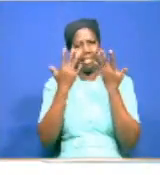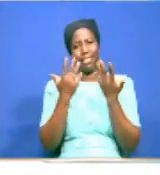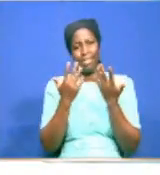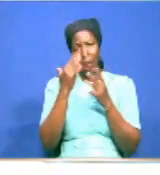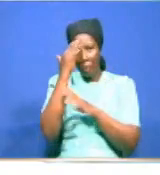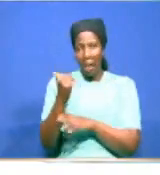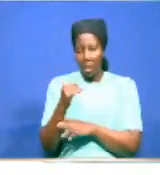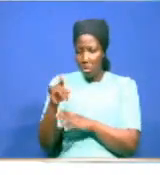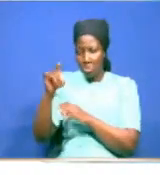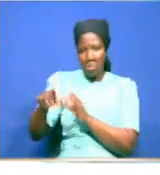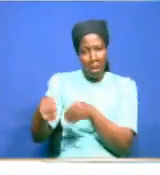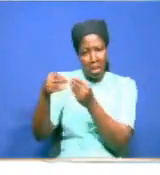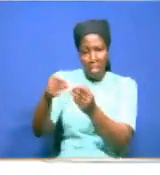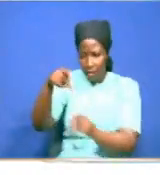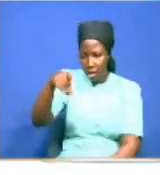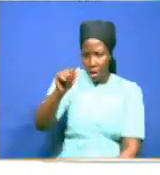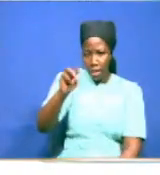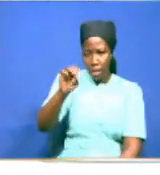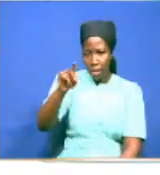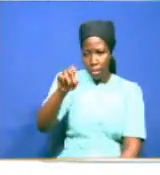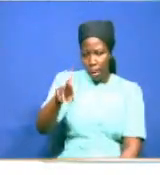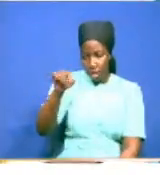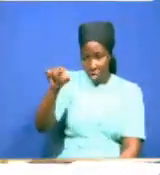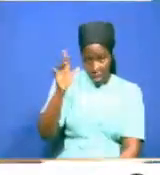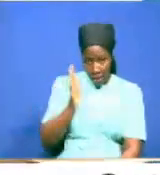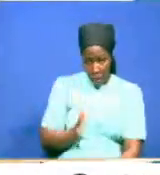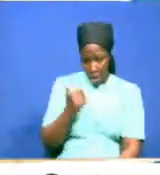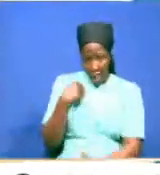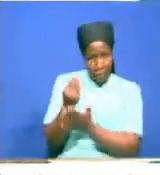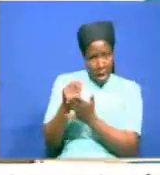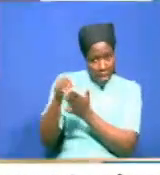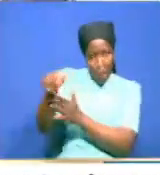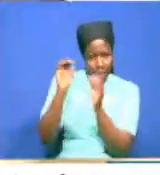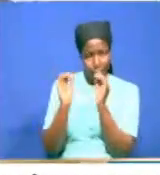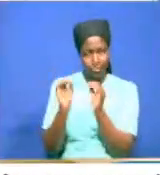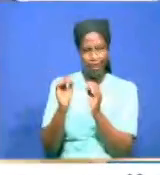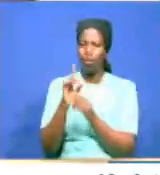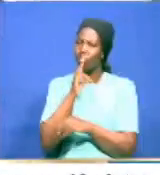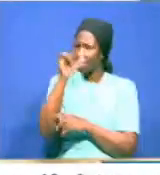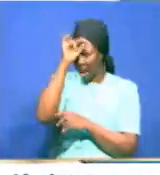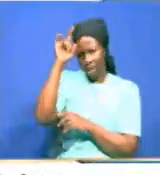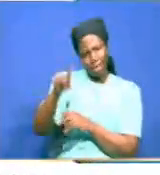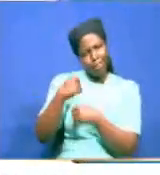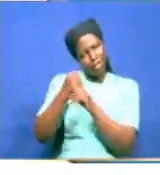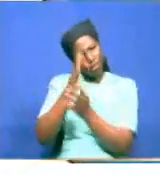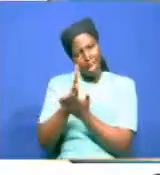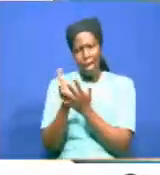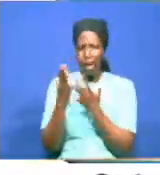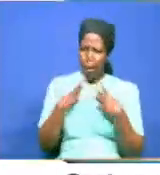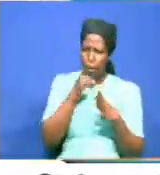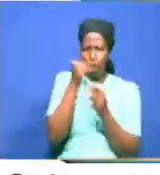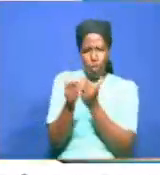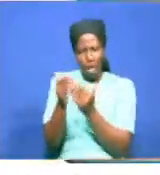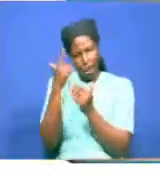supposed to give pampers to this person, you don't have the money for pampers. So there's need for the government to ensure that the caregivers are being given